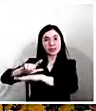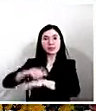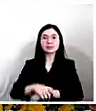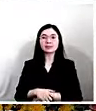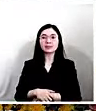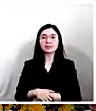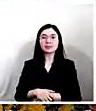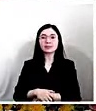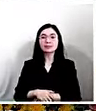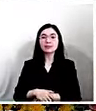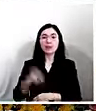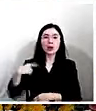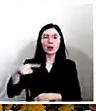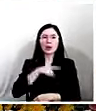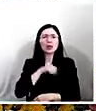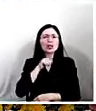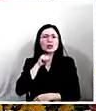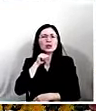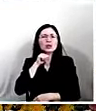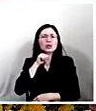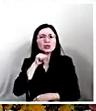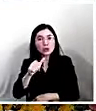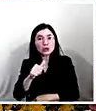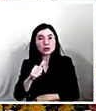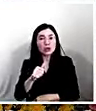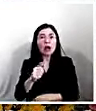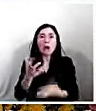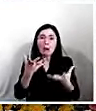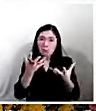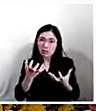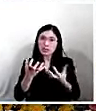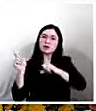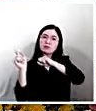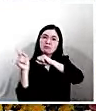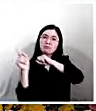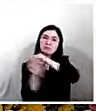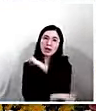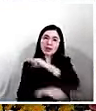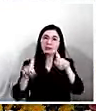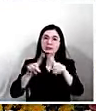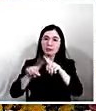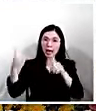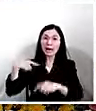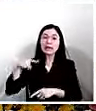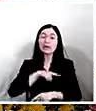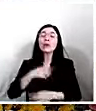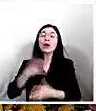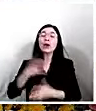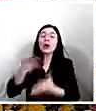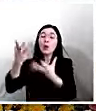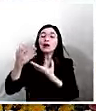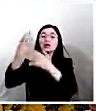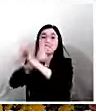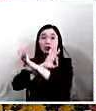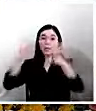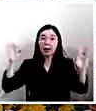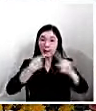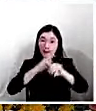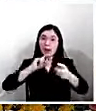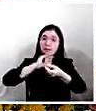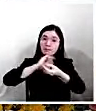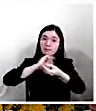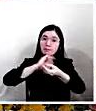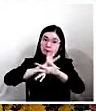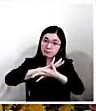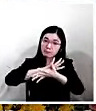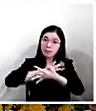We don't want to be punished, but we want to be free from this pandemic. We